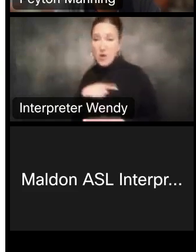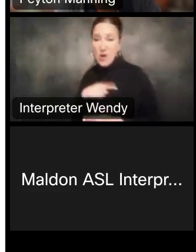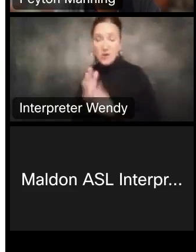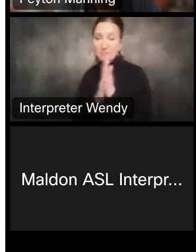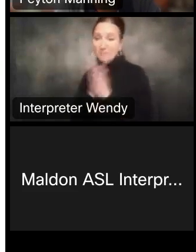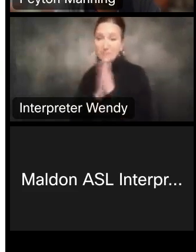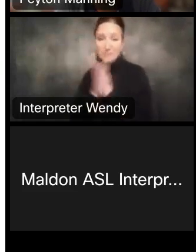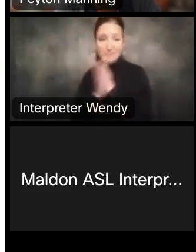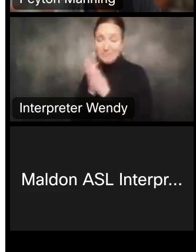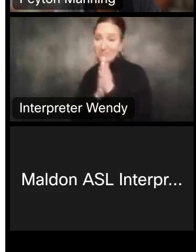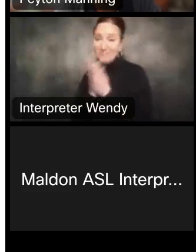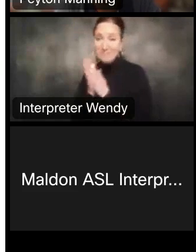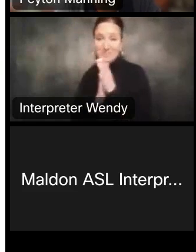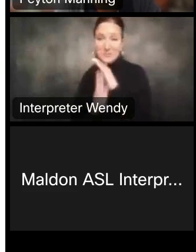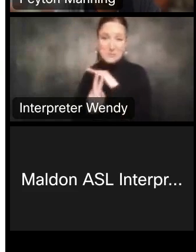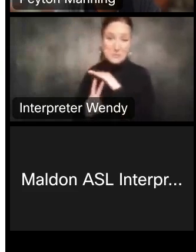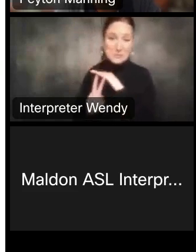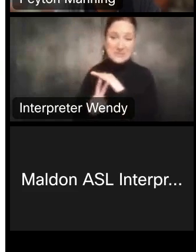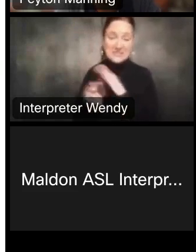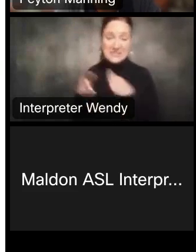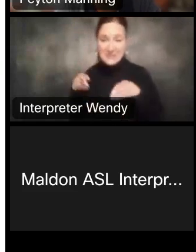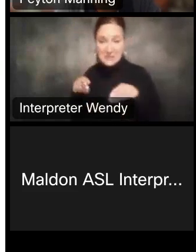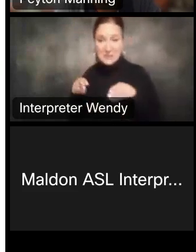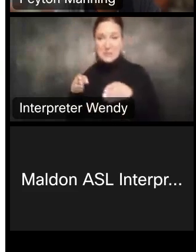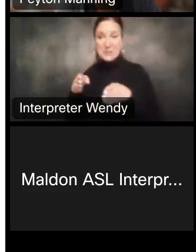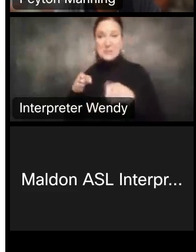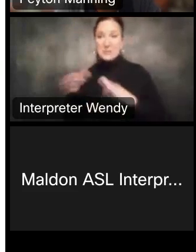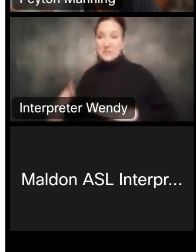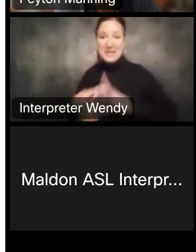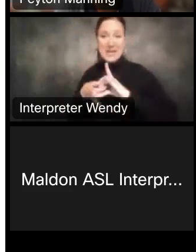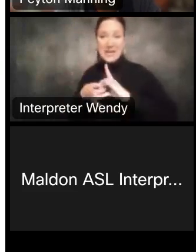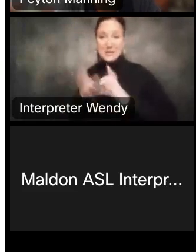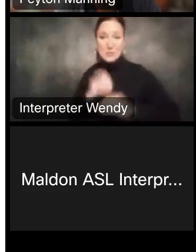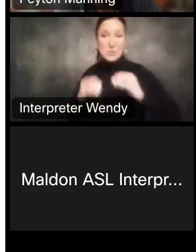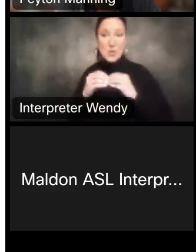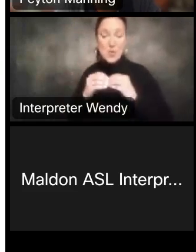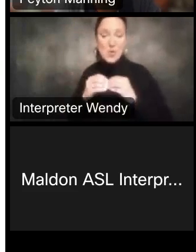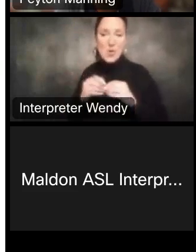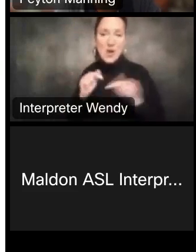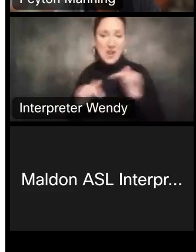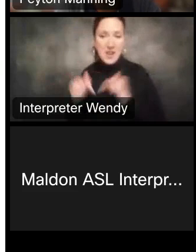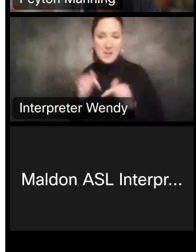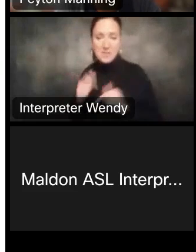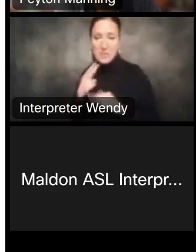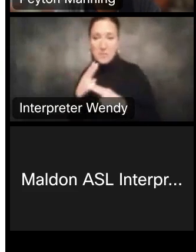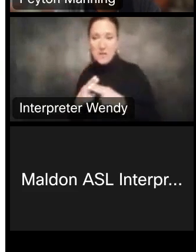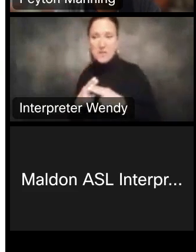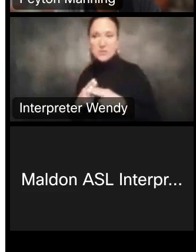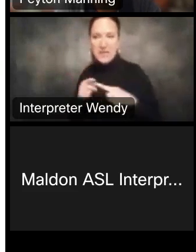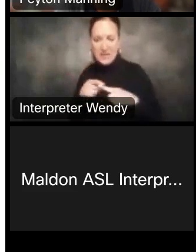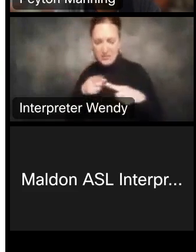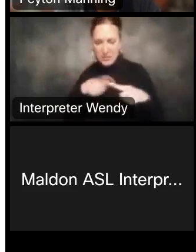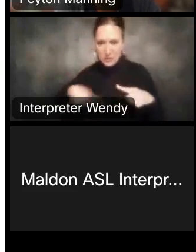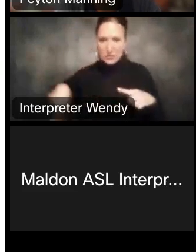see this trail connect to more things. Going back to what I said, if like the virtual circles themselves are